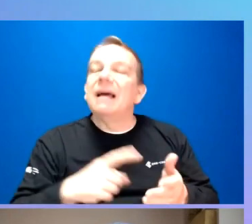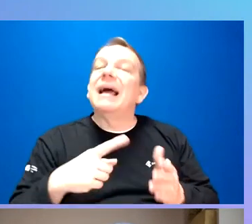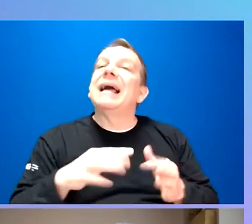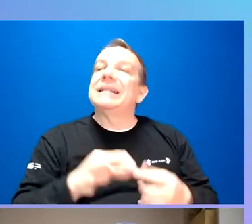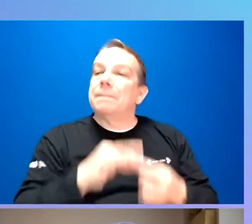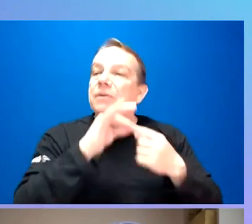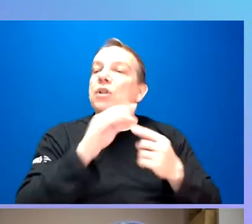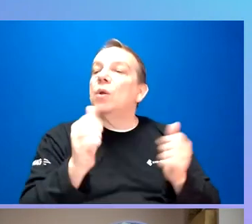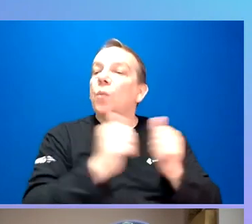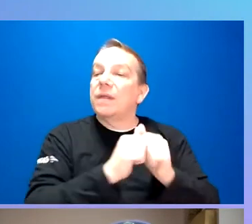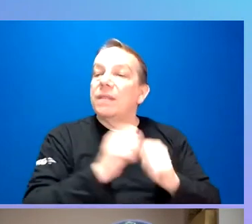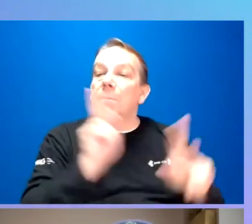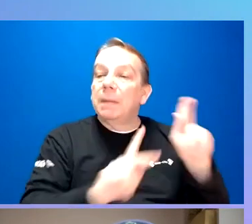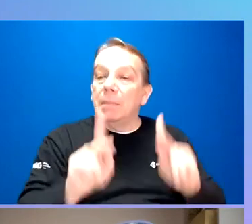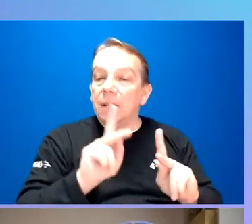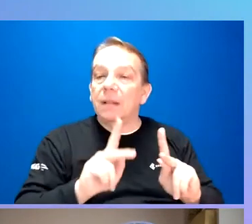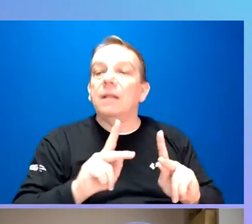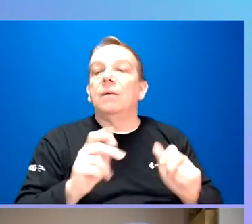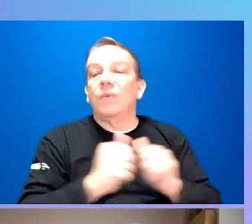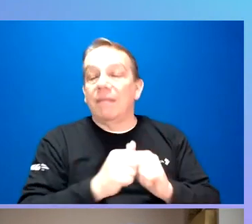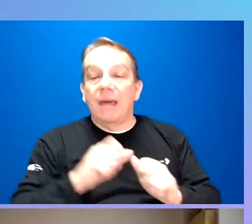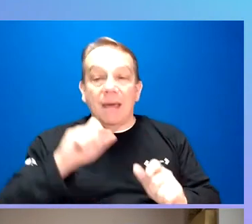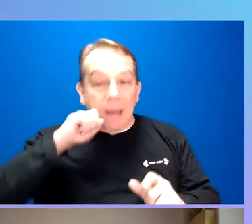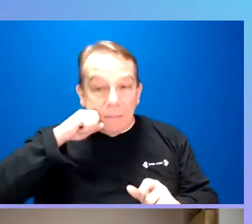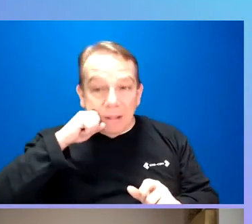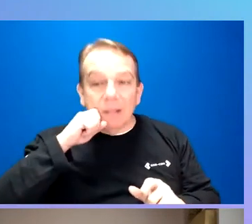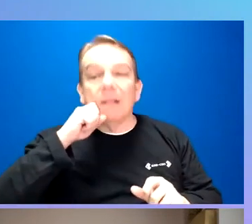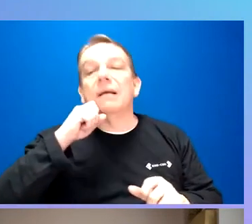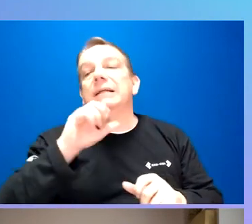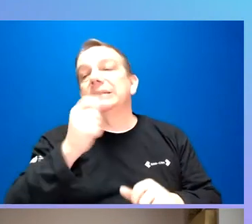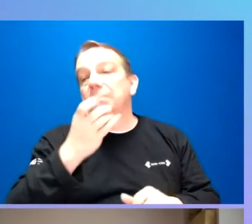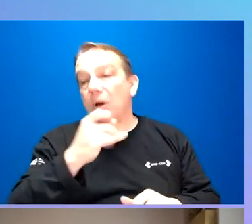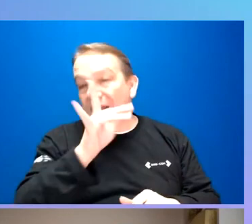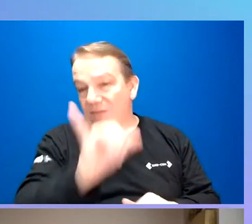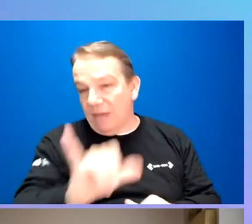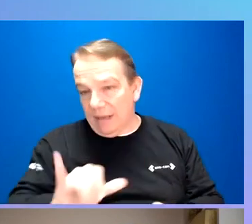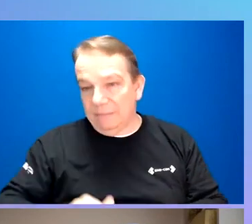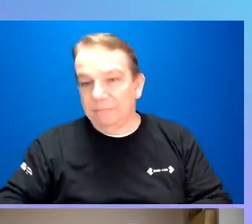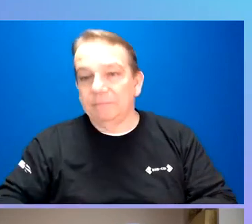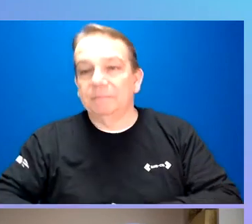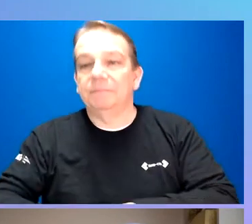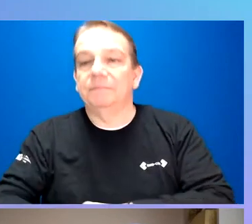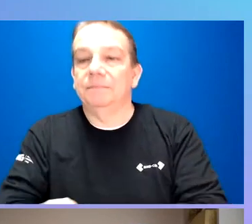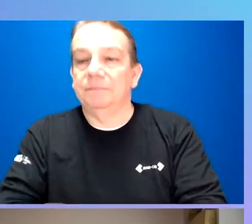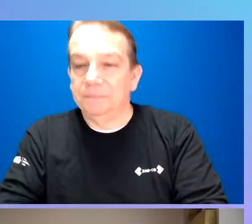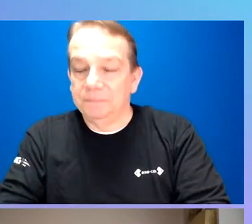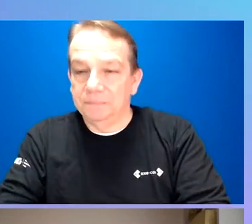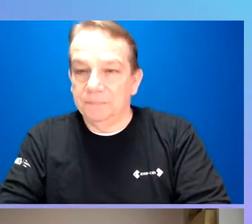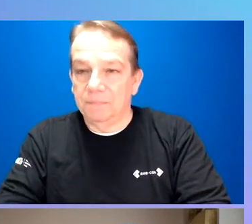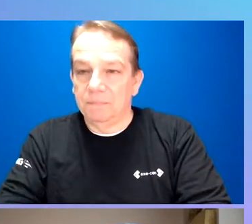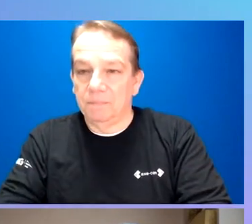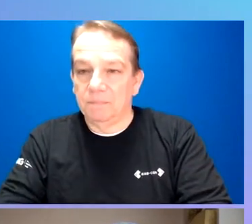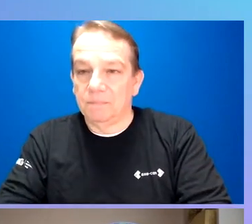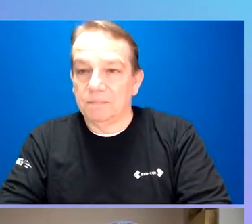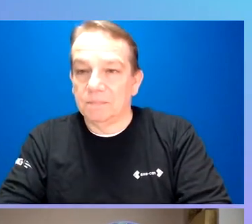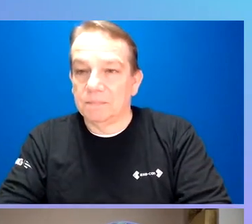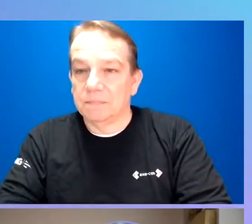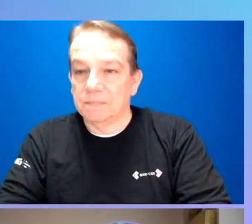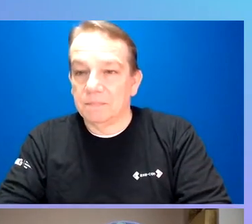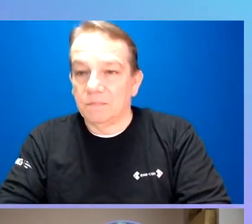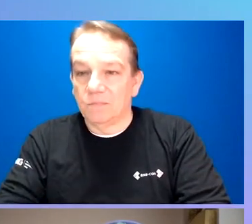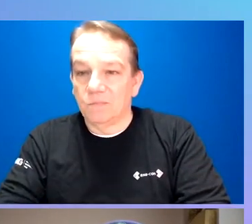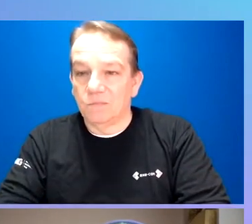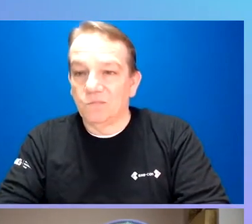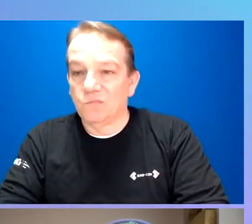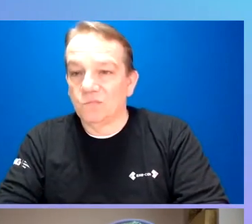Spotify. Those would technically pass our 2.1 keyboard because you can navigate to them with a keyboard and interact with them. However, the dragging